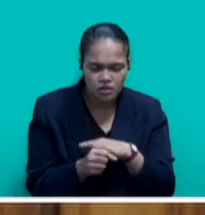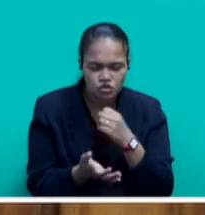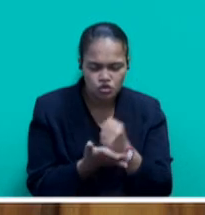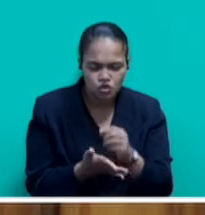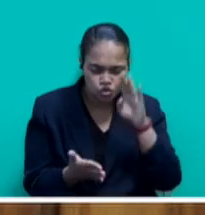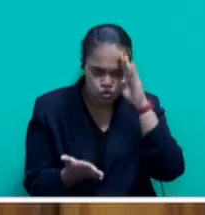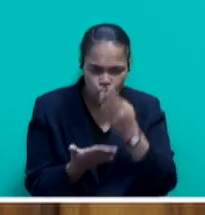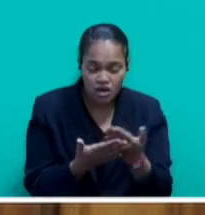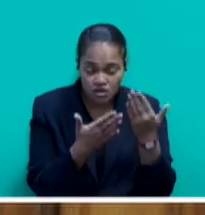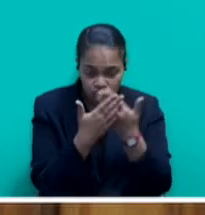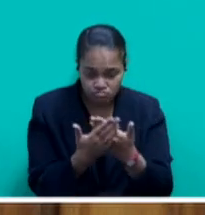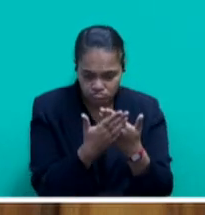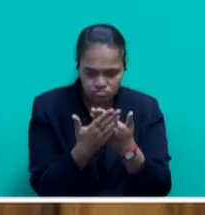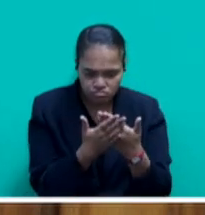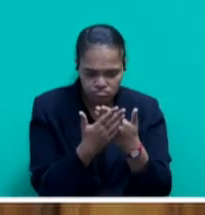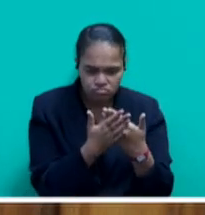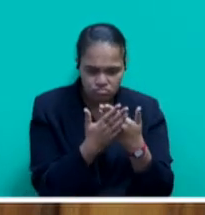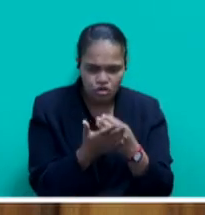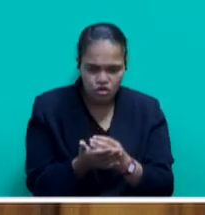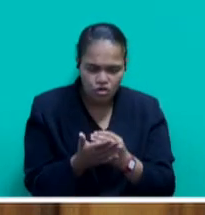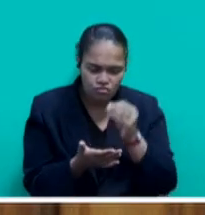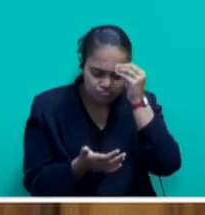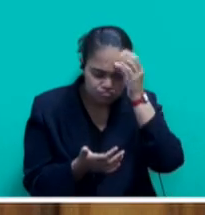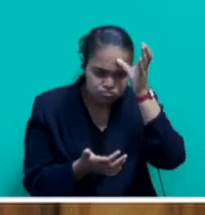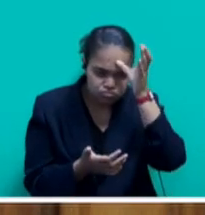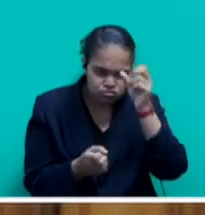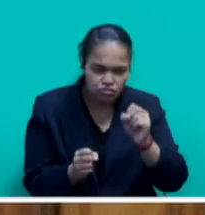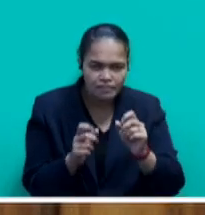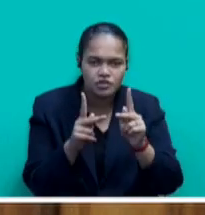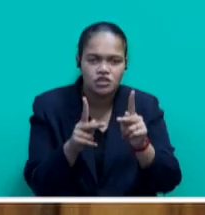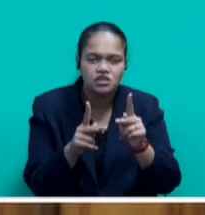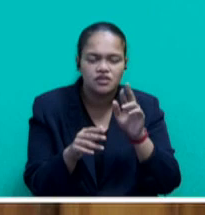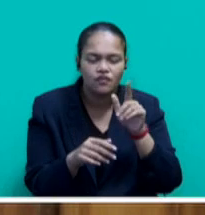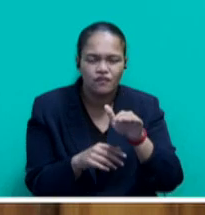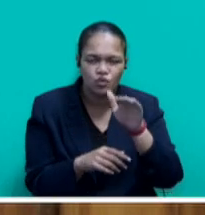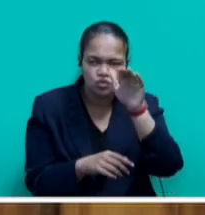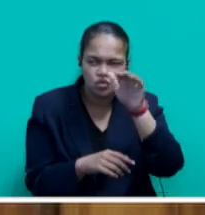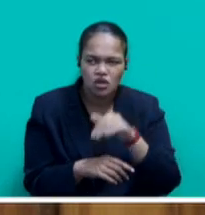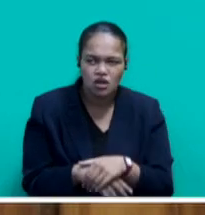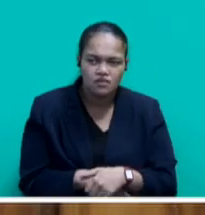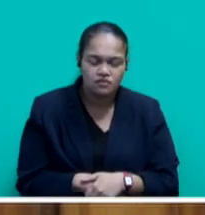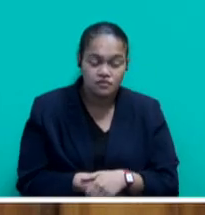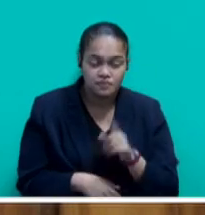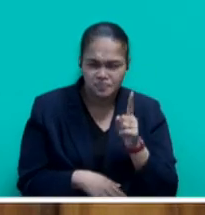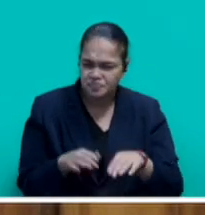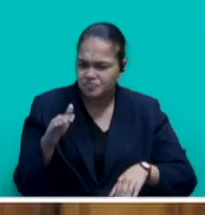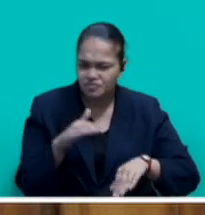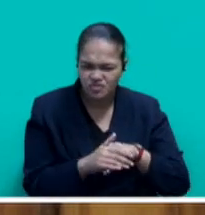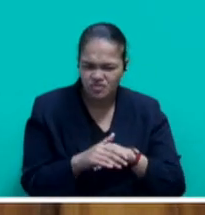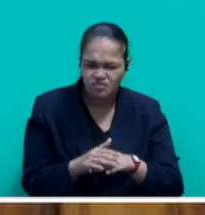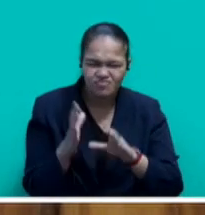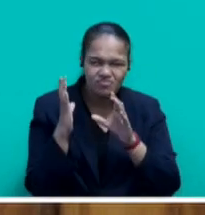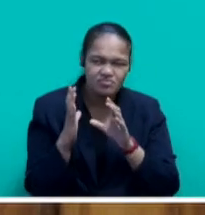to study and unlock greater opportunities for the future. We recognize that they cannot fully do this while burdened with